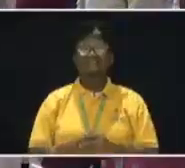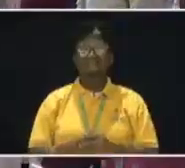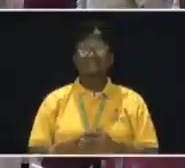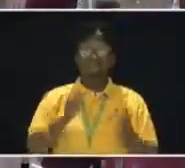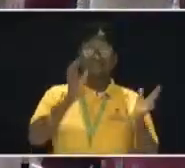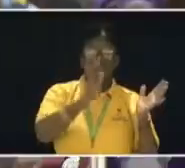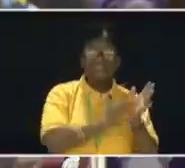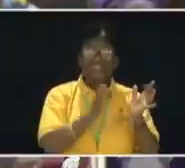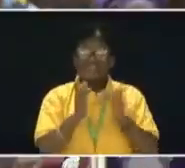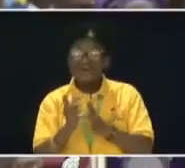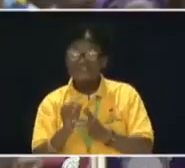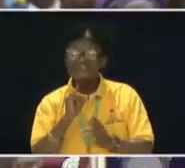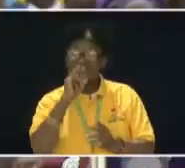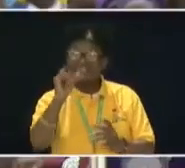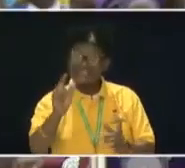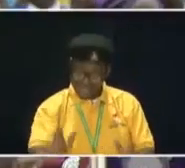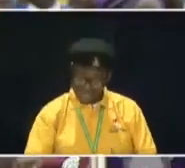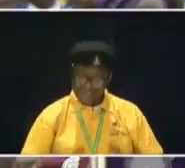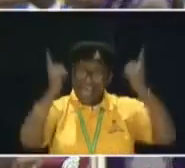Jesus is alive.